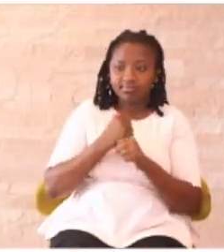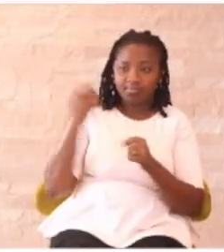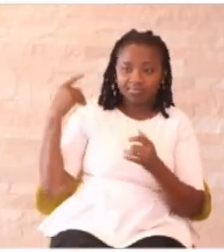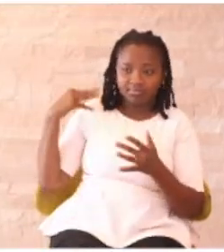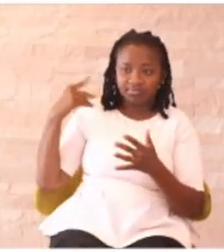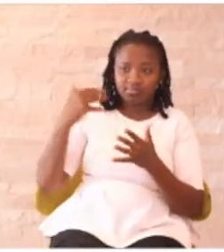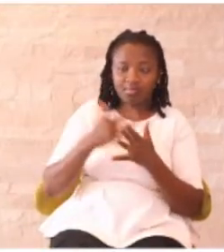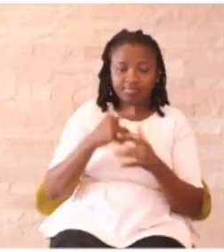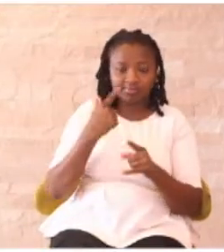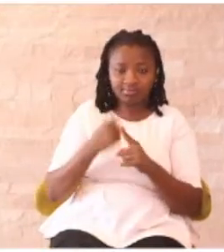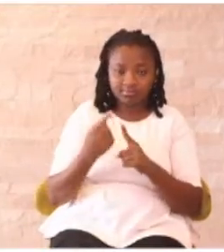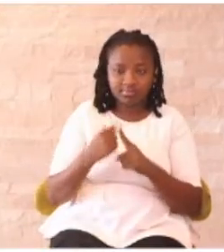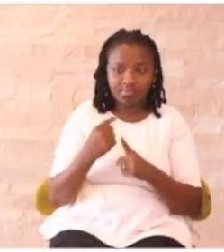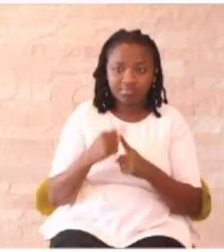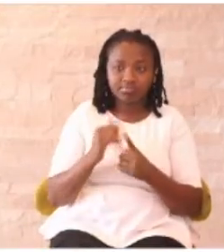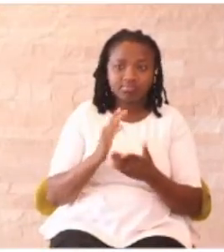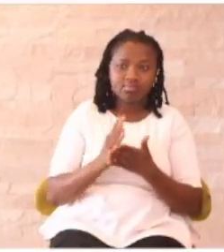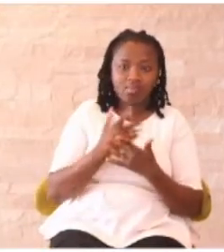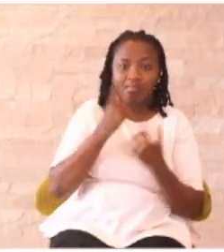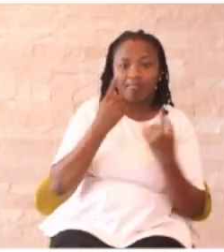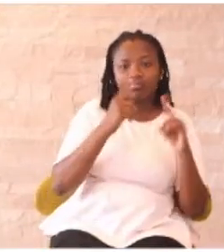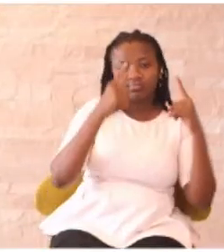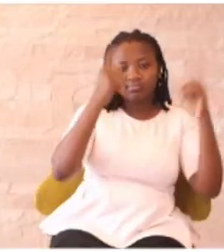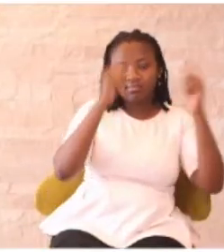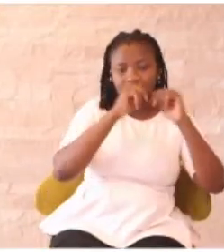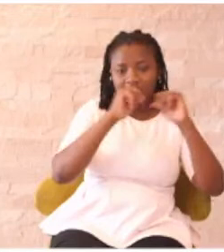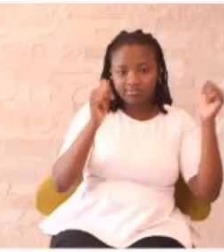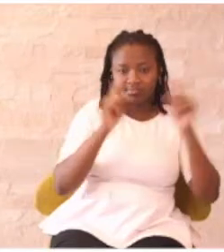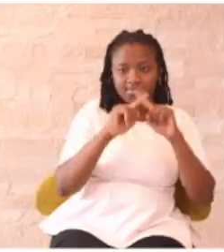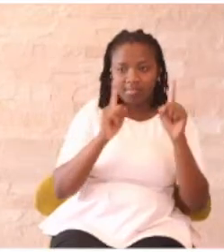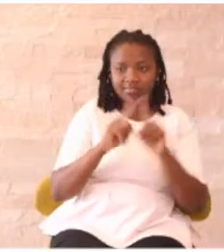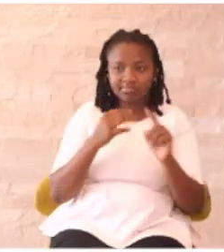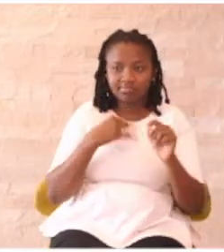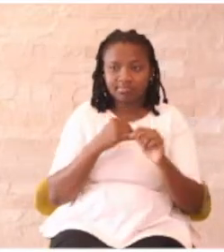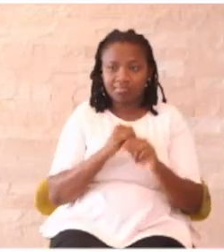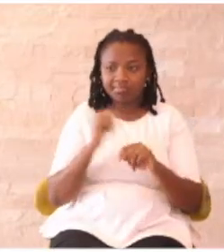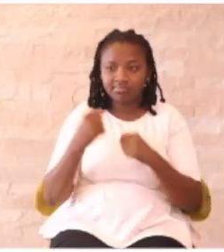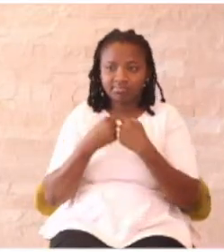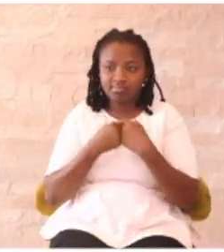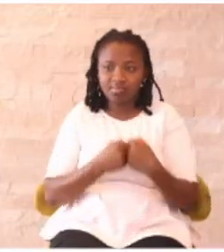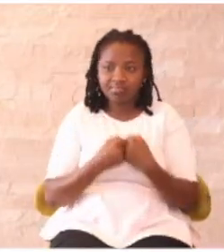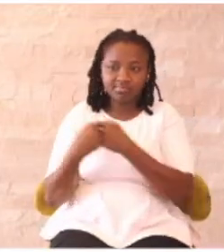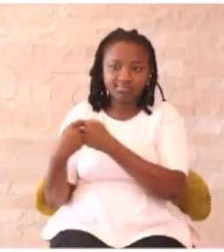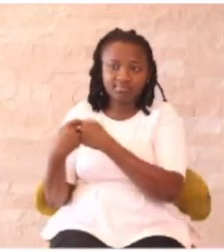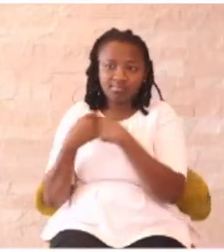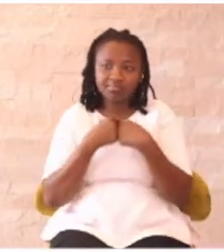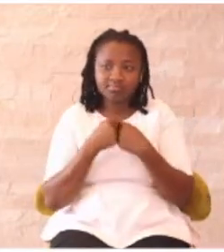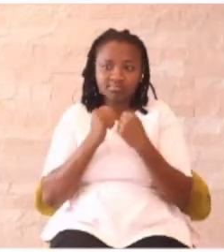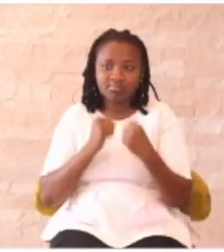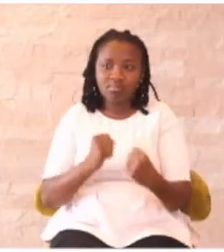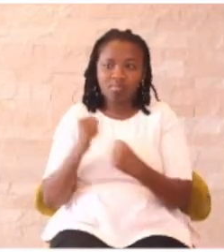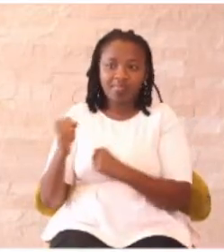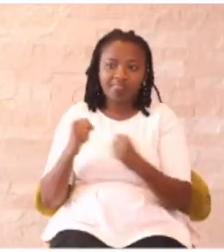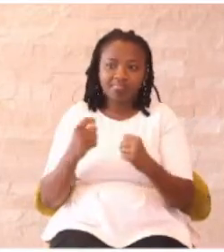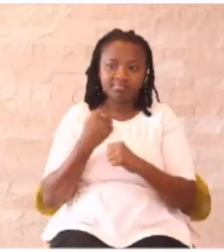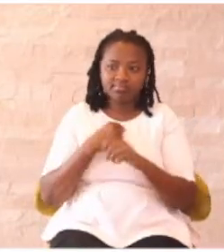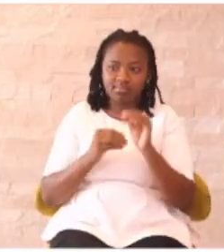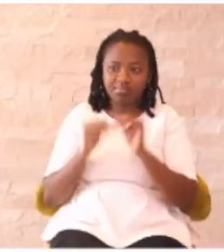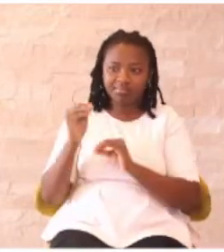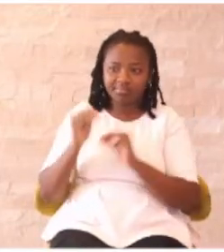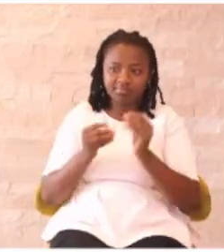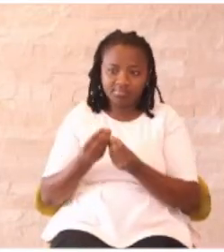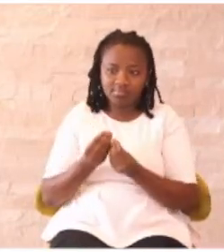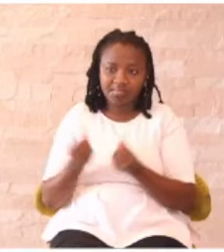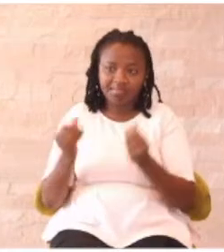years, some have borne fruit, but we have also had challenges which we have, crafted mitigations around.